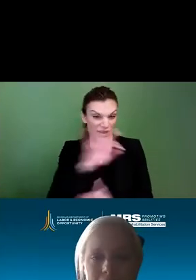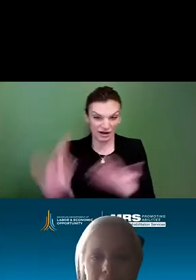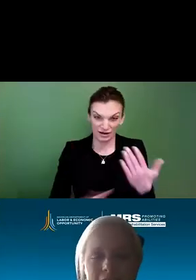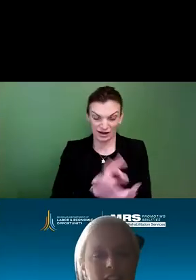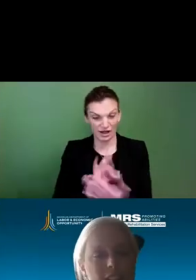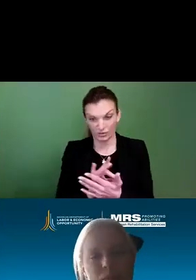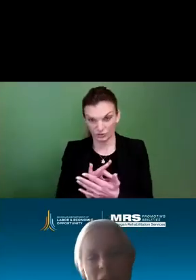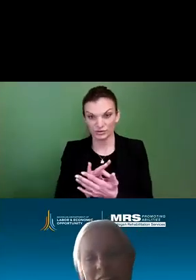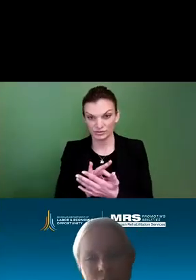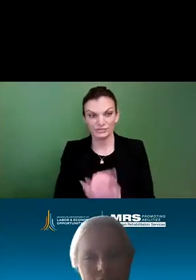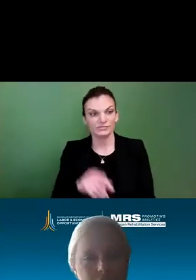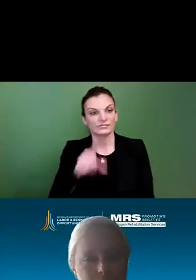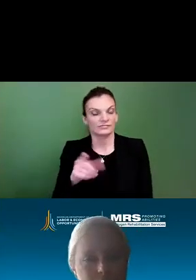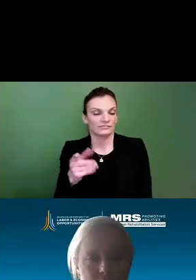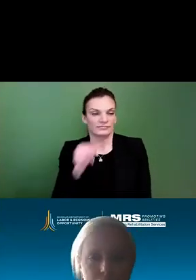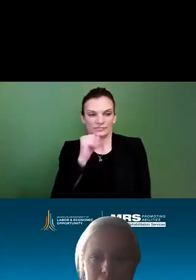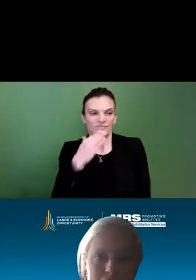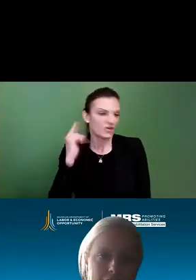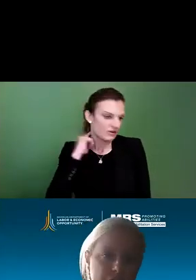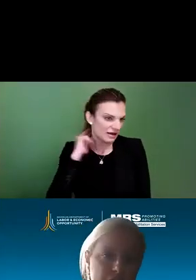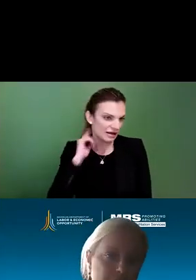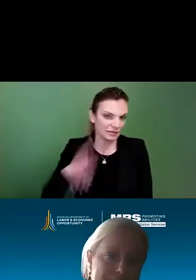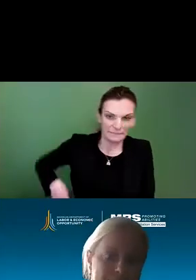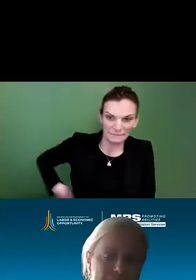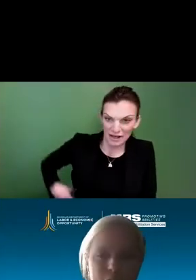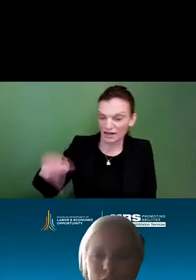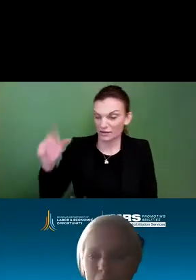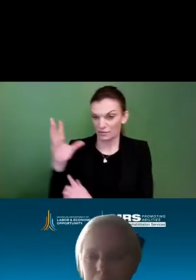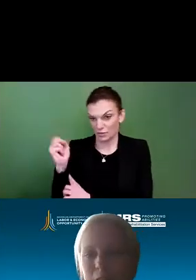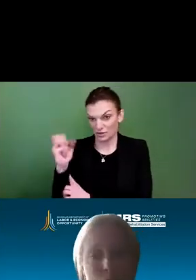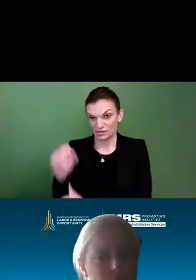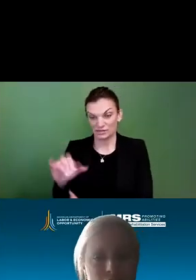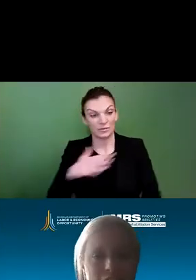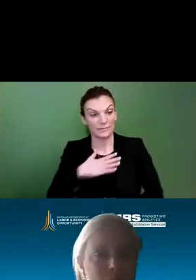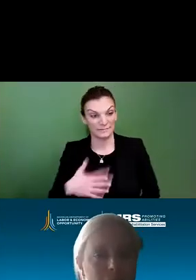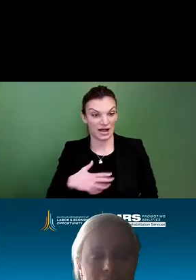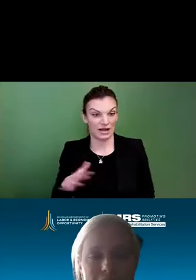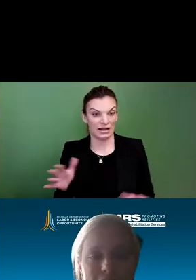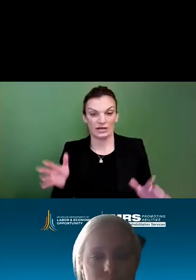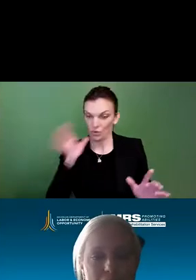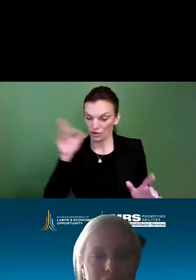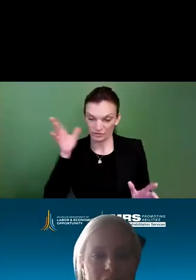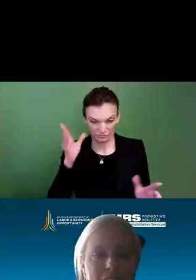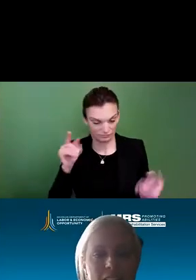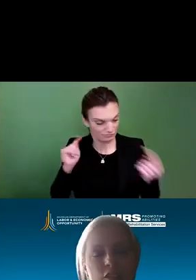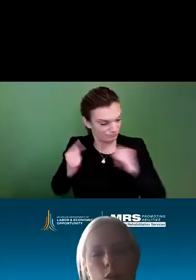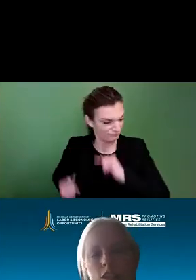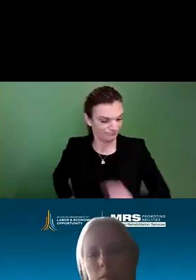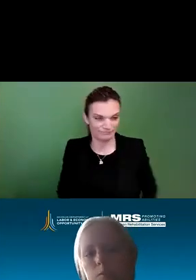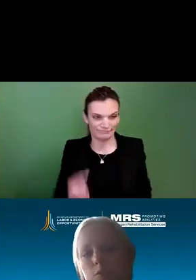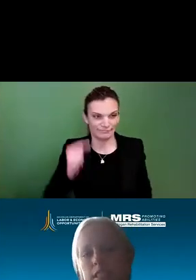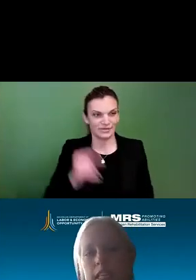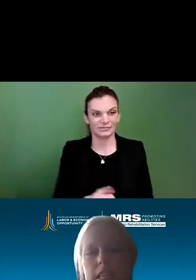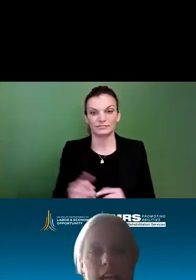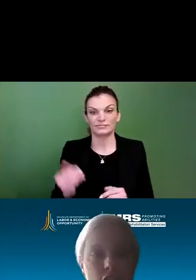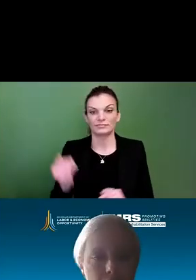day can just be bad news for your neck, your back, and your wrists. And those body parts will certainly come back and tell you about it. So sometimes